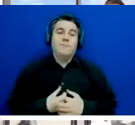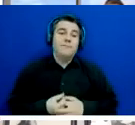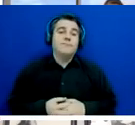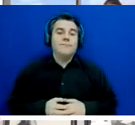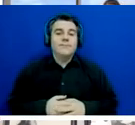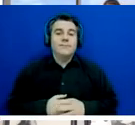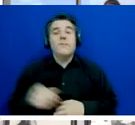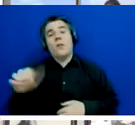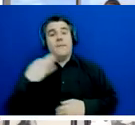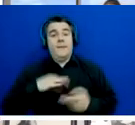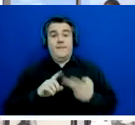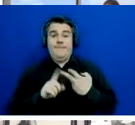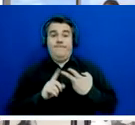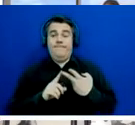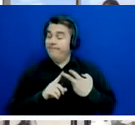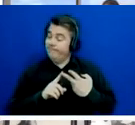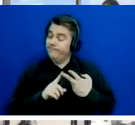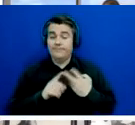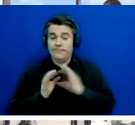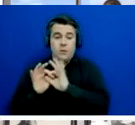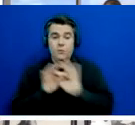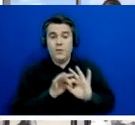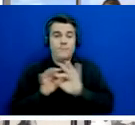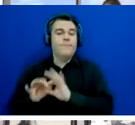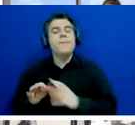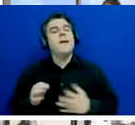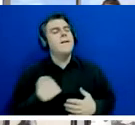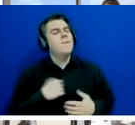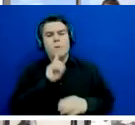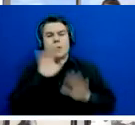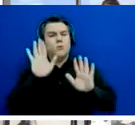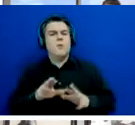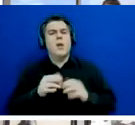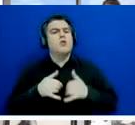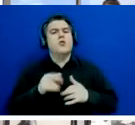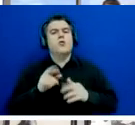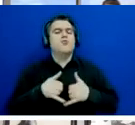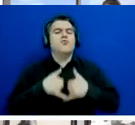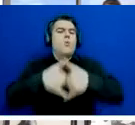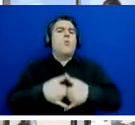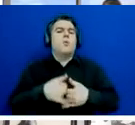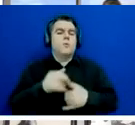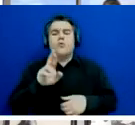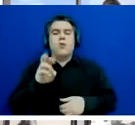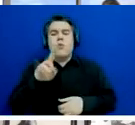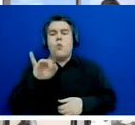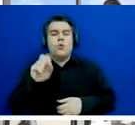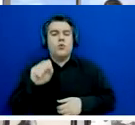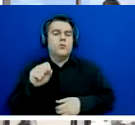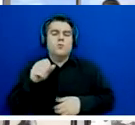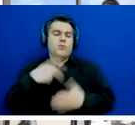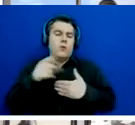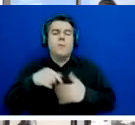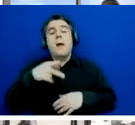another benefit you have that's connected to that is we have a really great rewards program called Plexus Perks. So each month when your